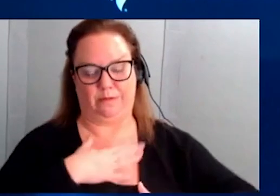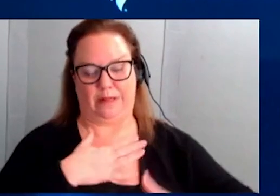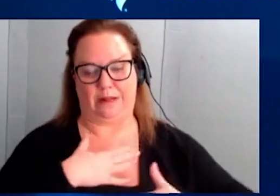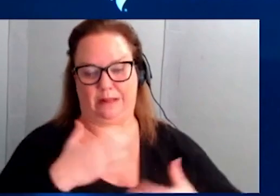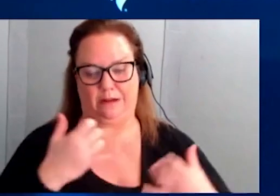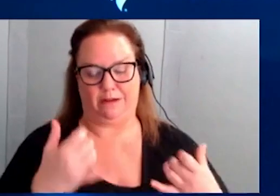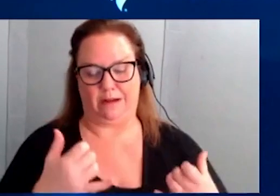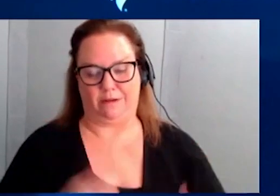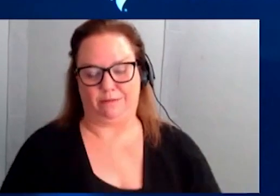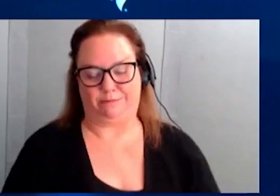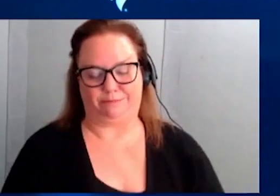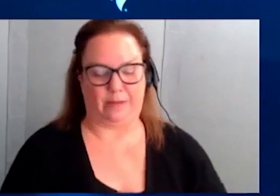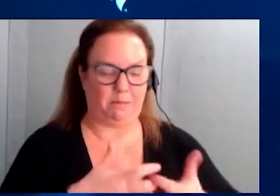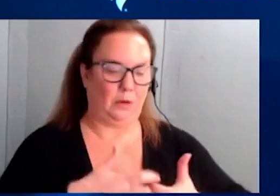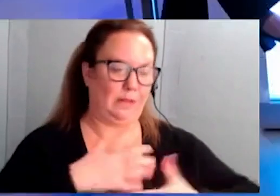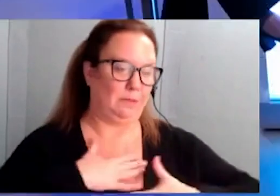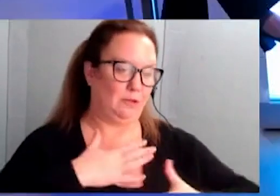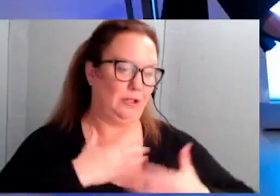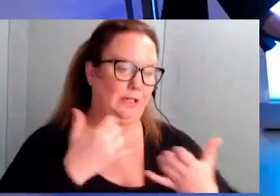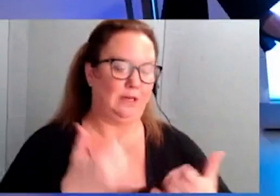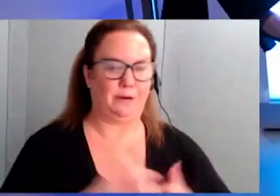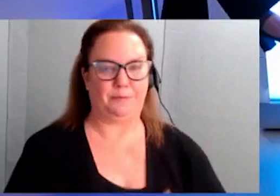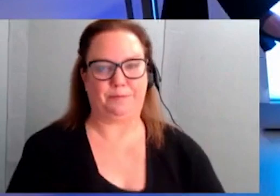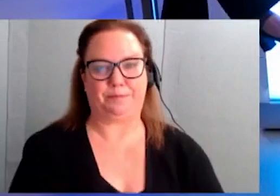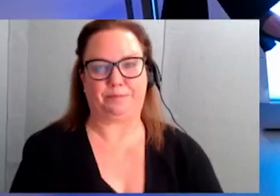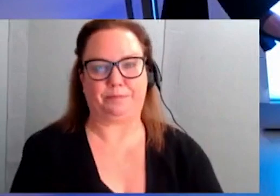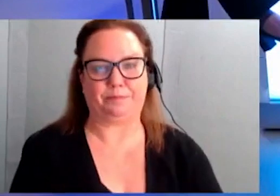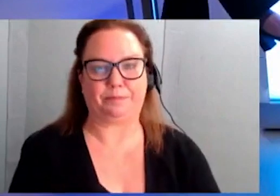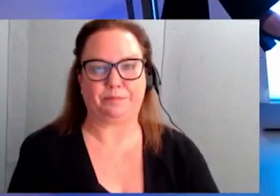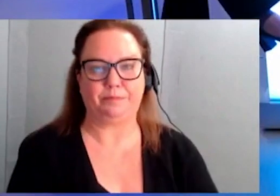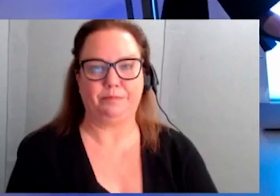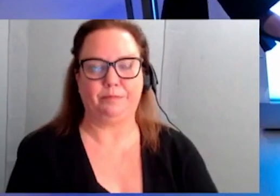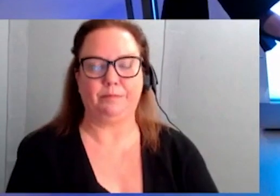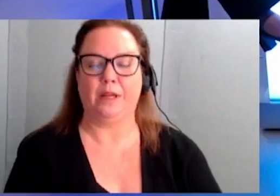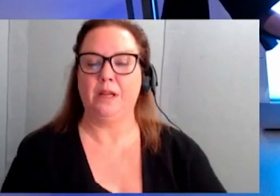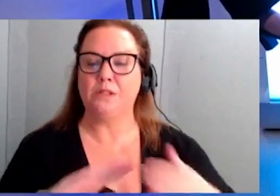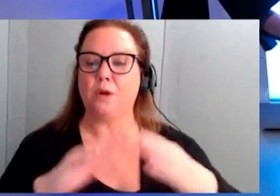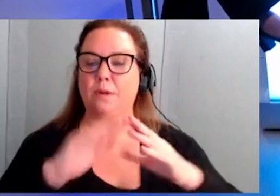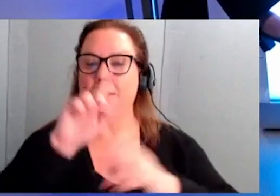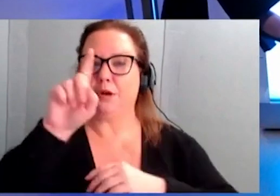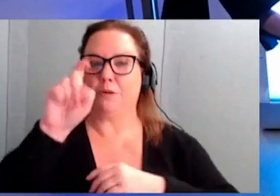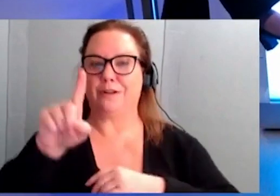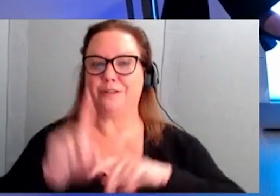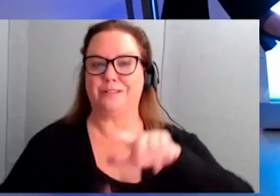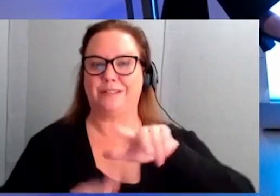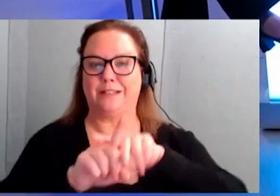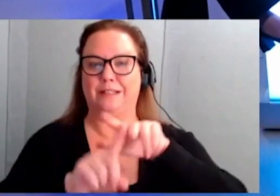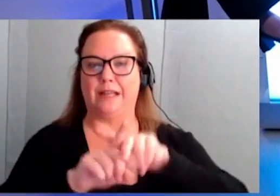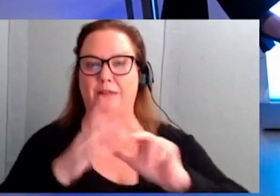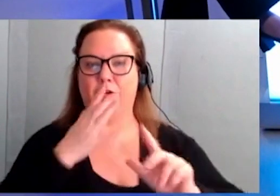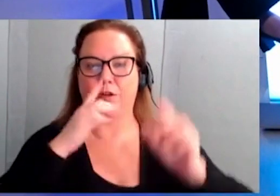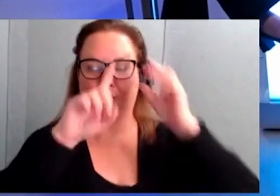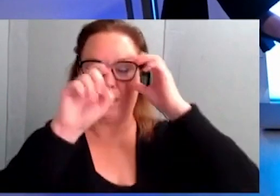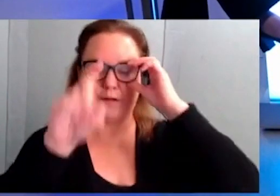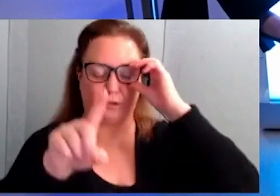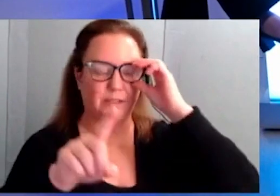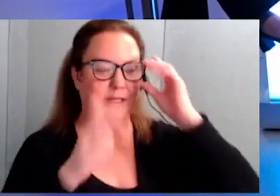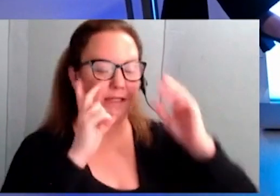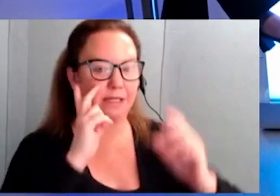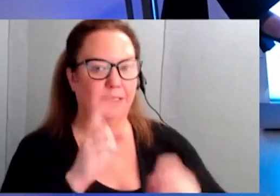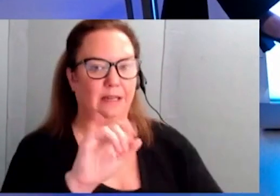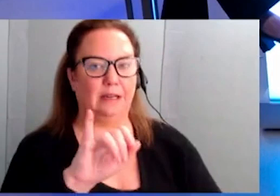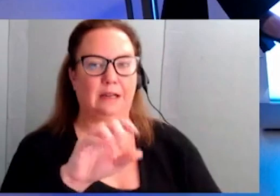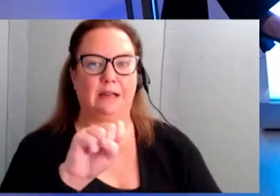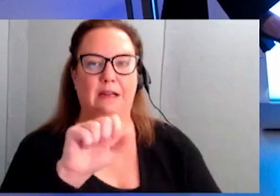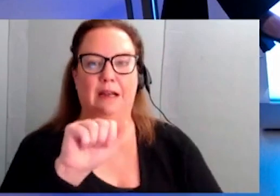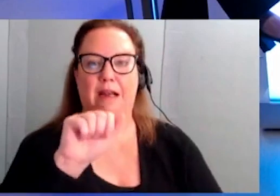earlier days of the crisis. Thanks for pointing that out. All right, so let's get to some community questions because they're coming in and they're pretty good ones. And the first one is from Isaac,